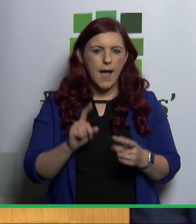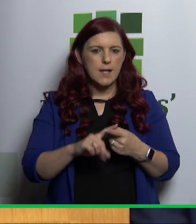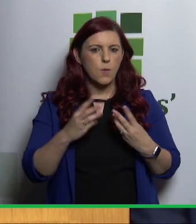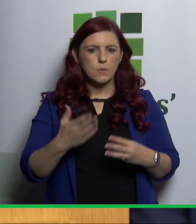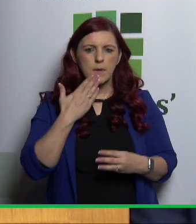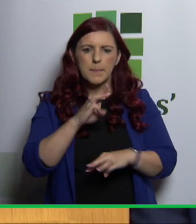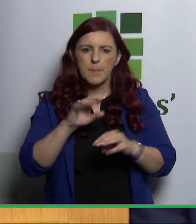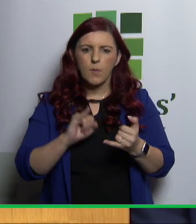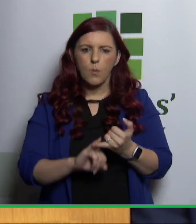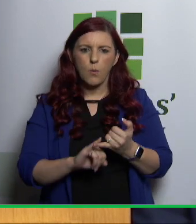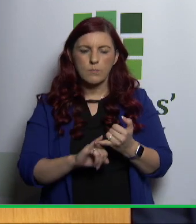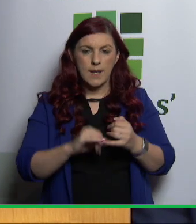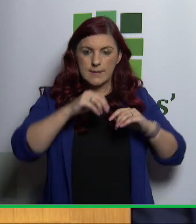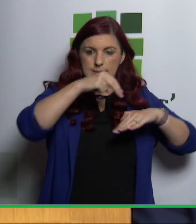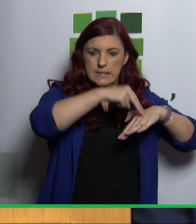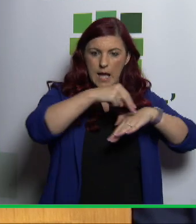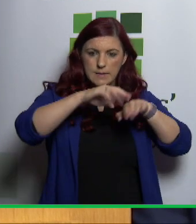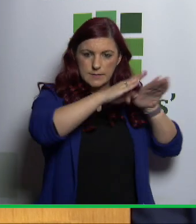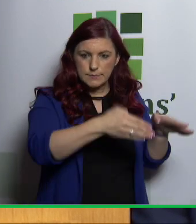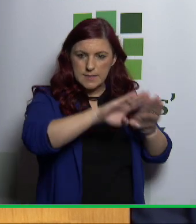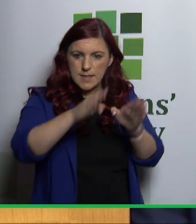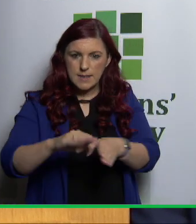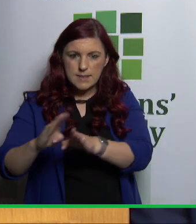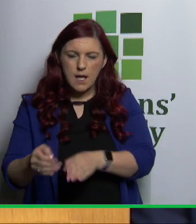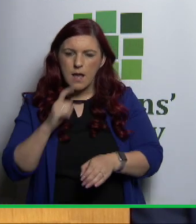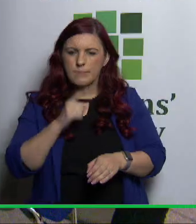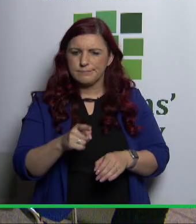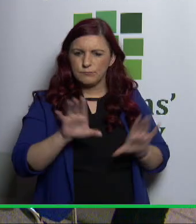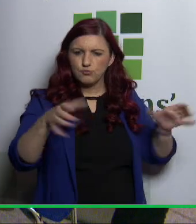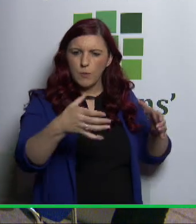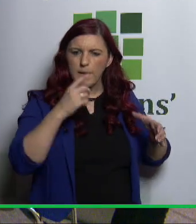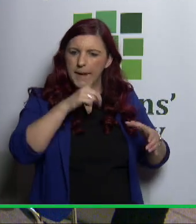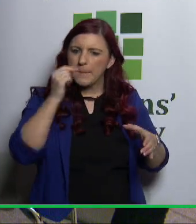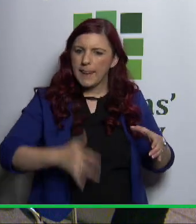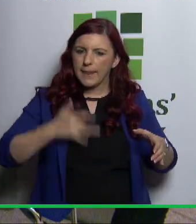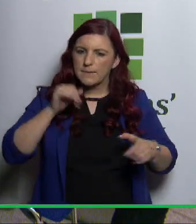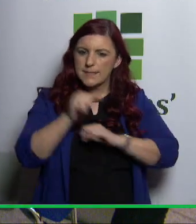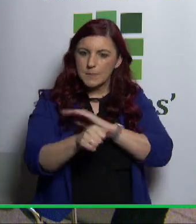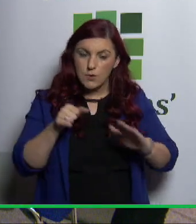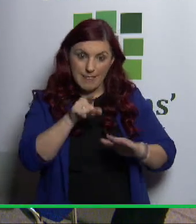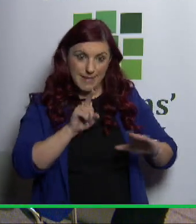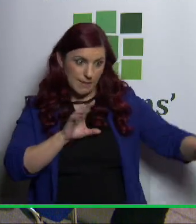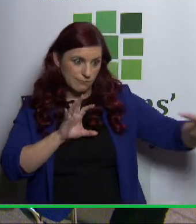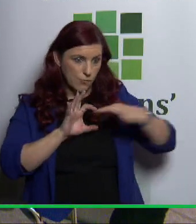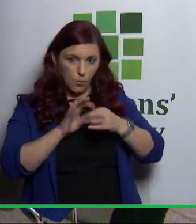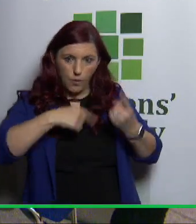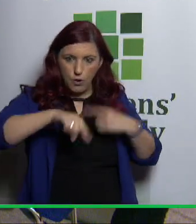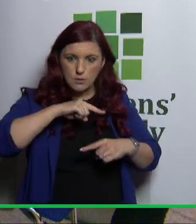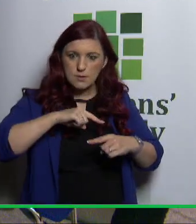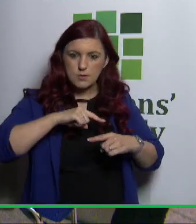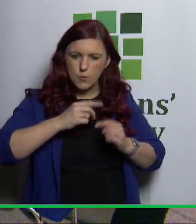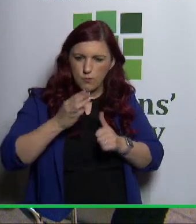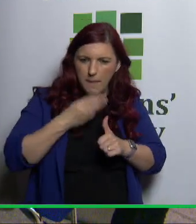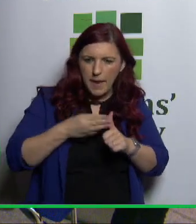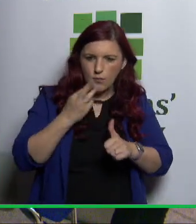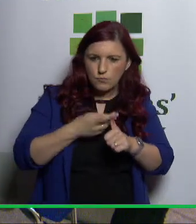Group, who have been working with us throughout the past few weeks to put together today's conference and bring together from their advocacy people who will contribute